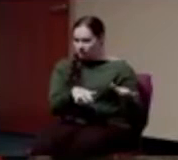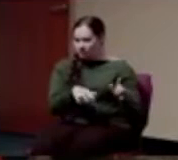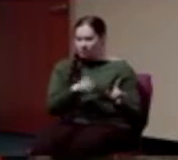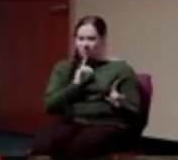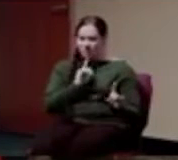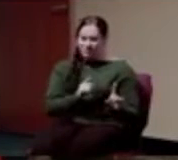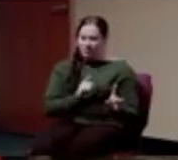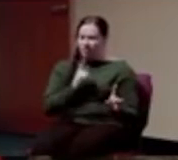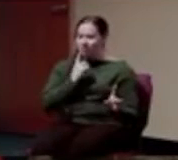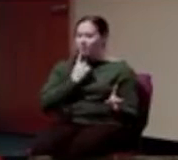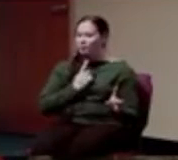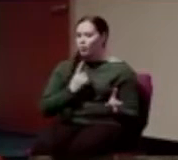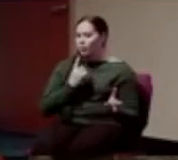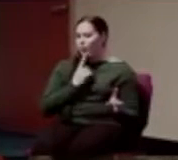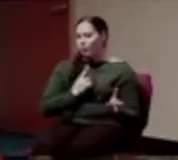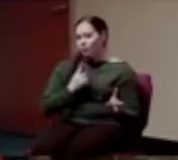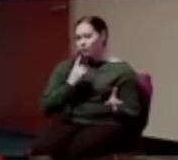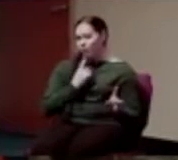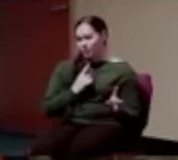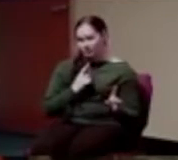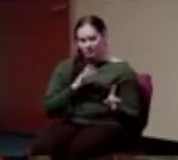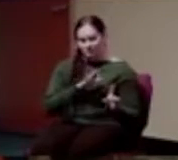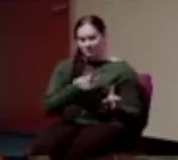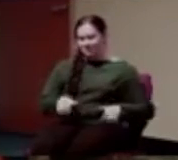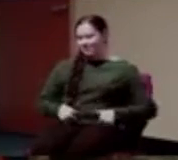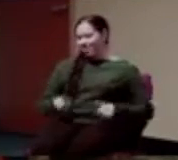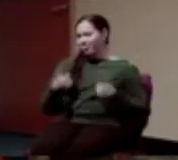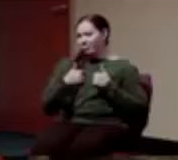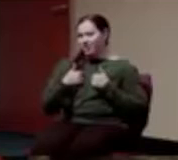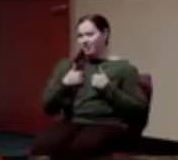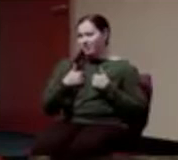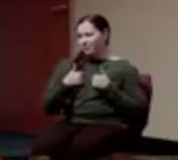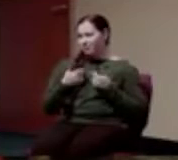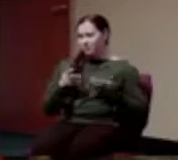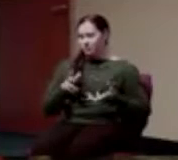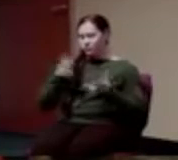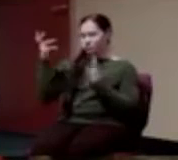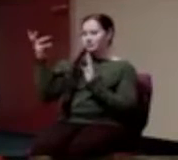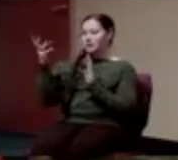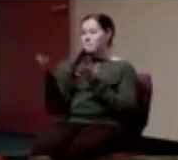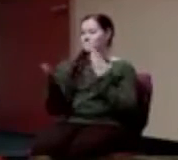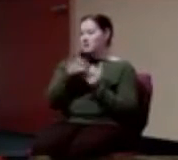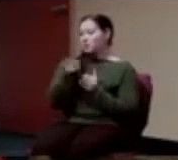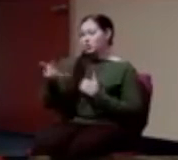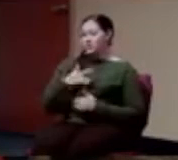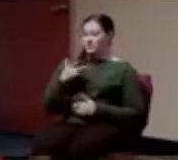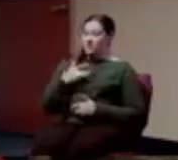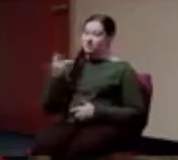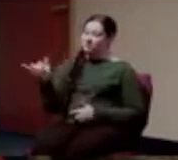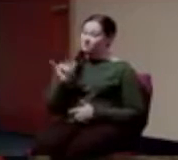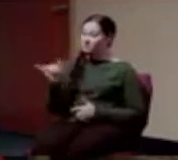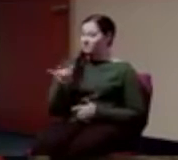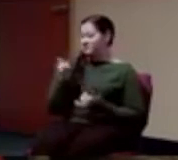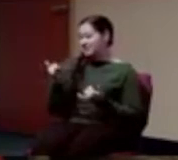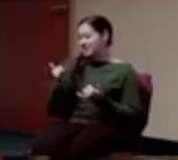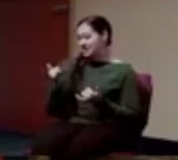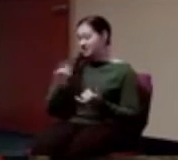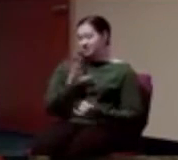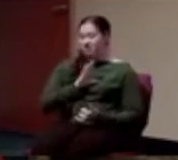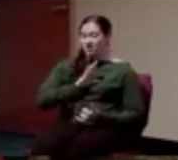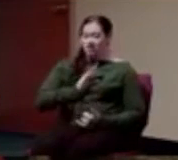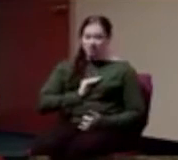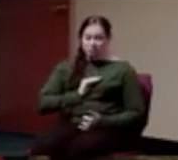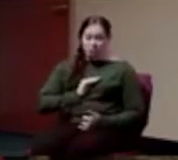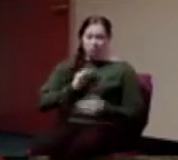lonely. He made a mess out of his life, and I'm sure he feels like some of you in here might feel today, defeated